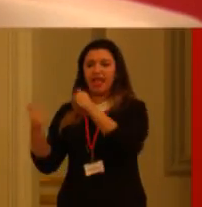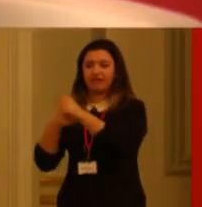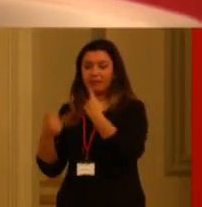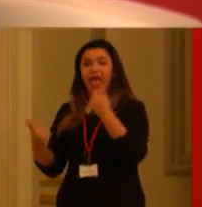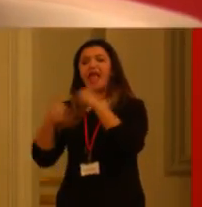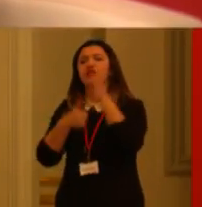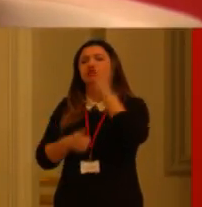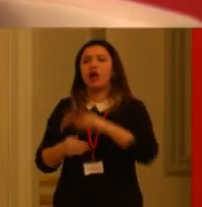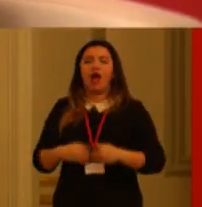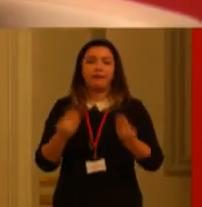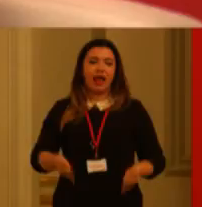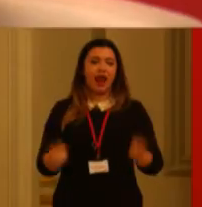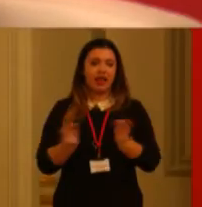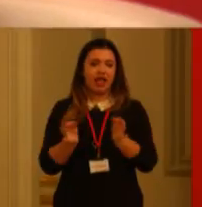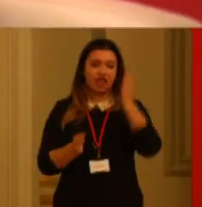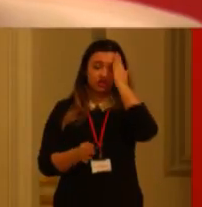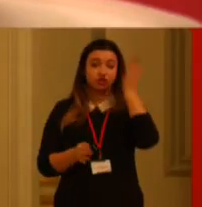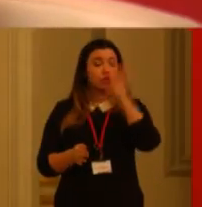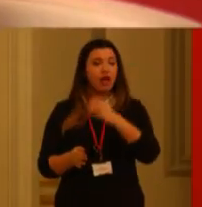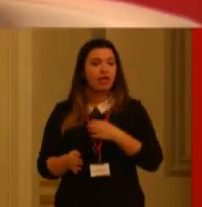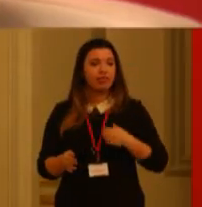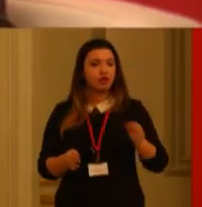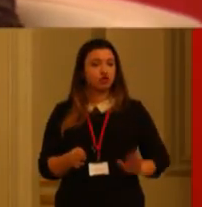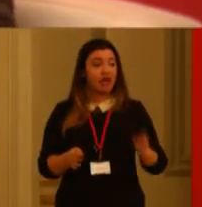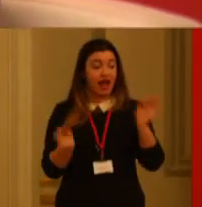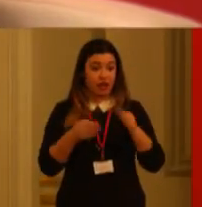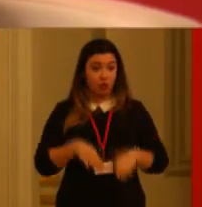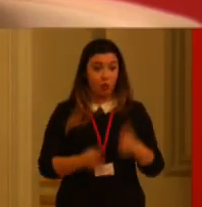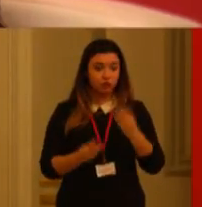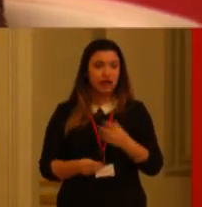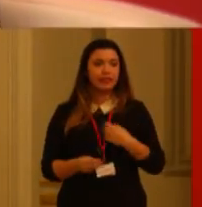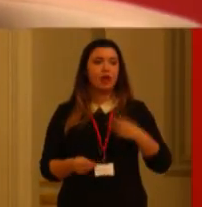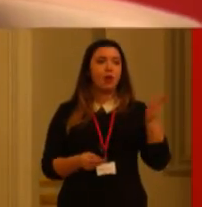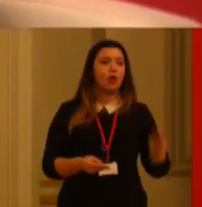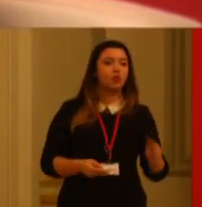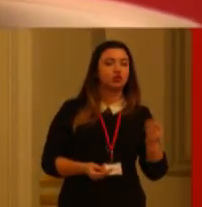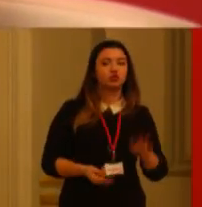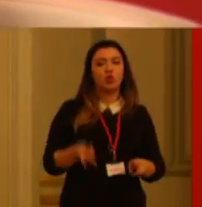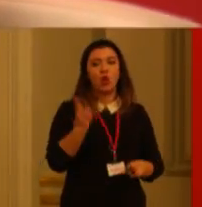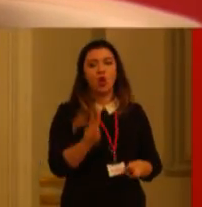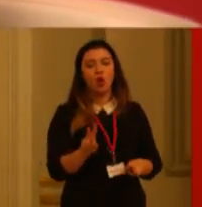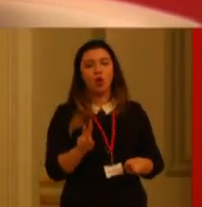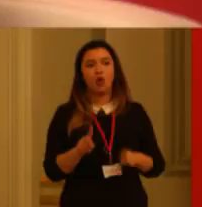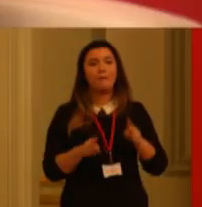get married at a young age and then expecting a baby and pregnancy and more